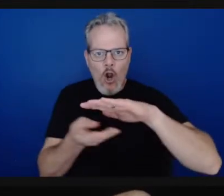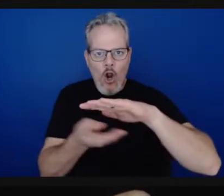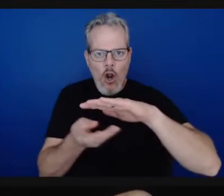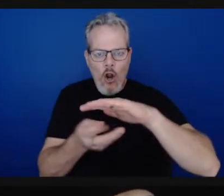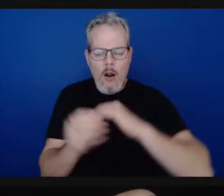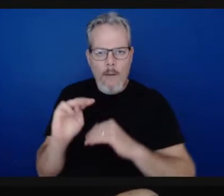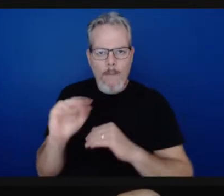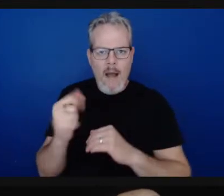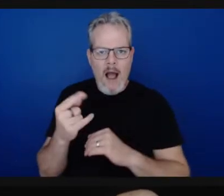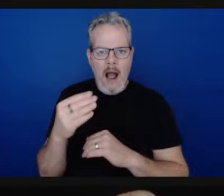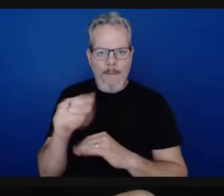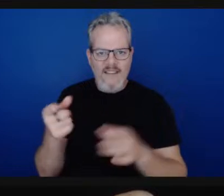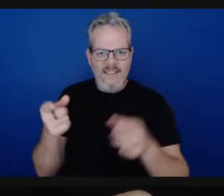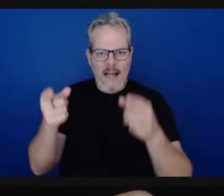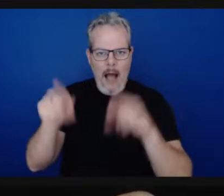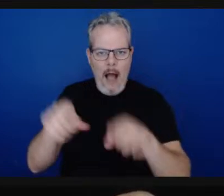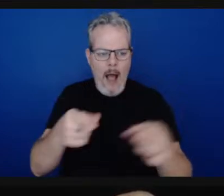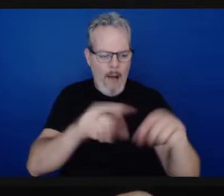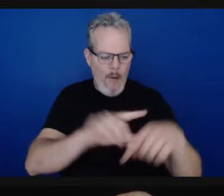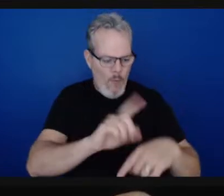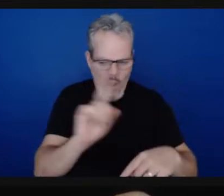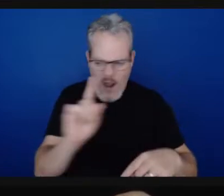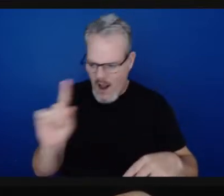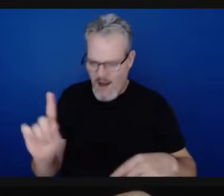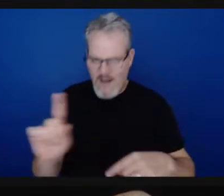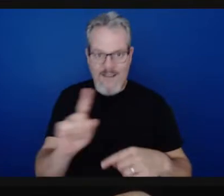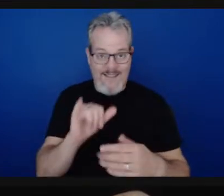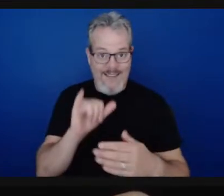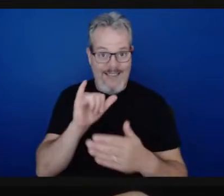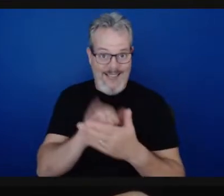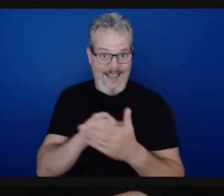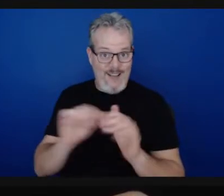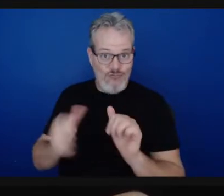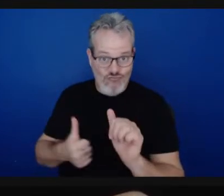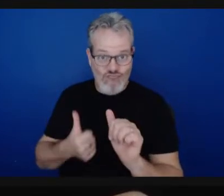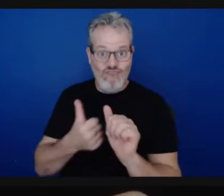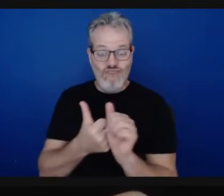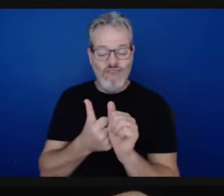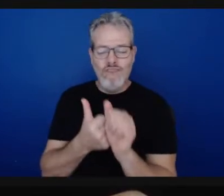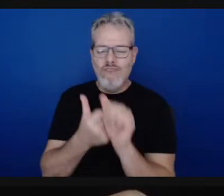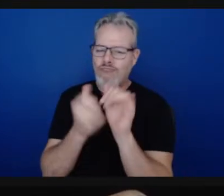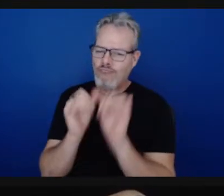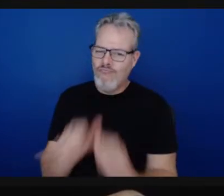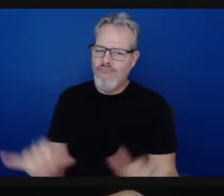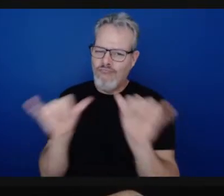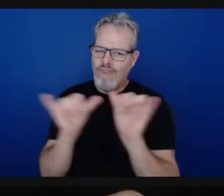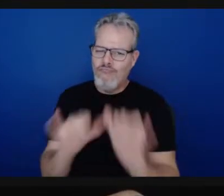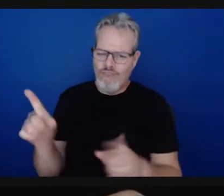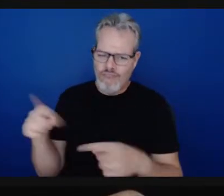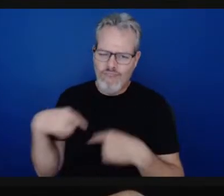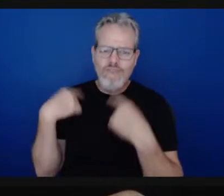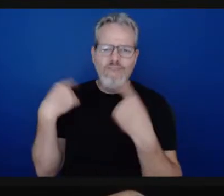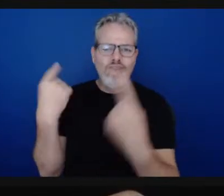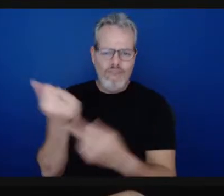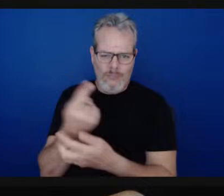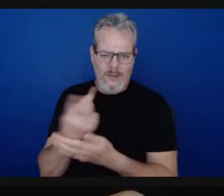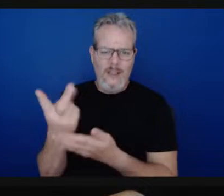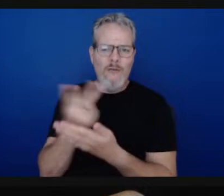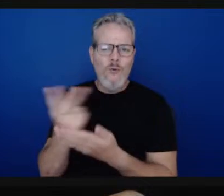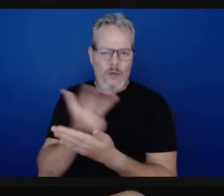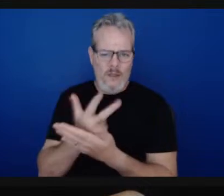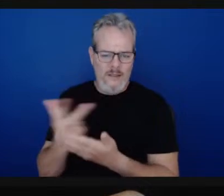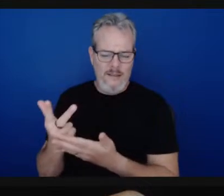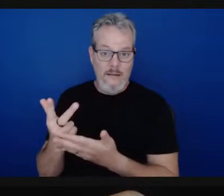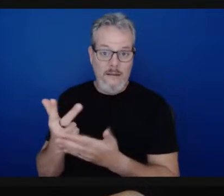there. So that's the story on Kilauea. It's much the same as in recent weeks, apart from the big earthquakes. If we look